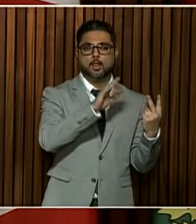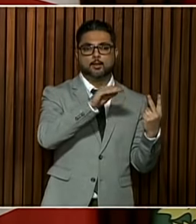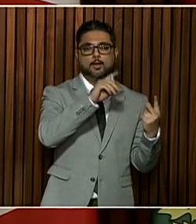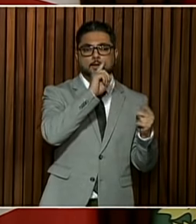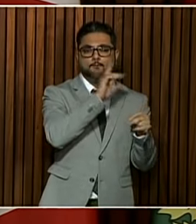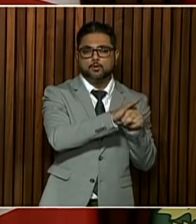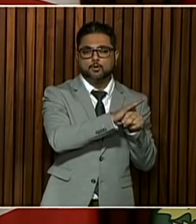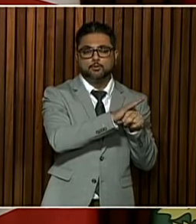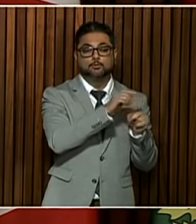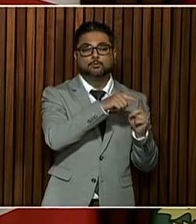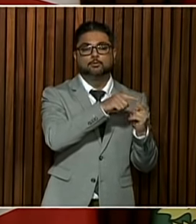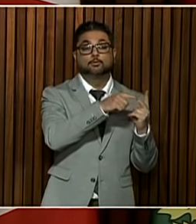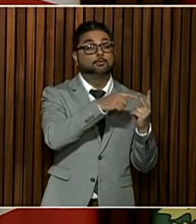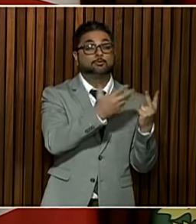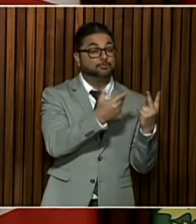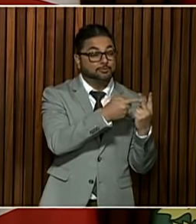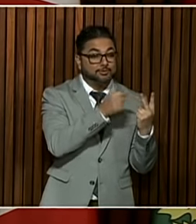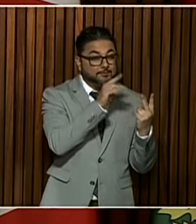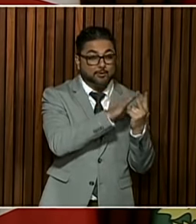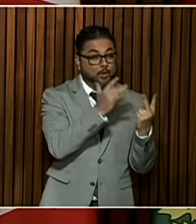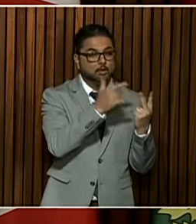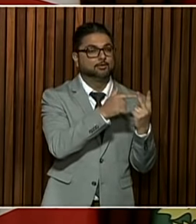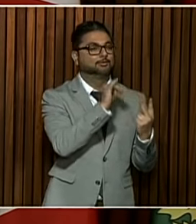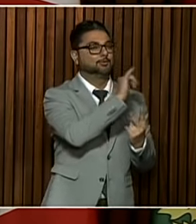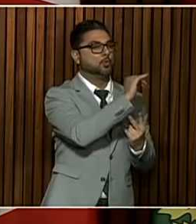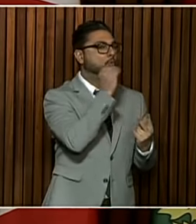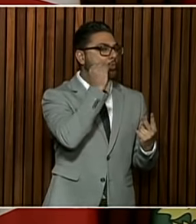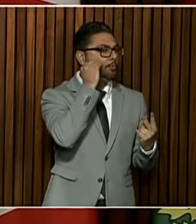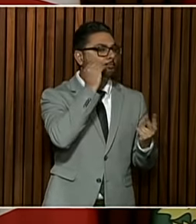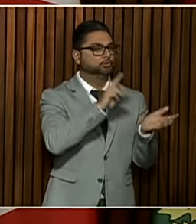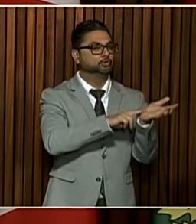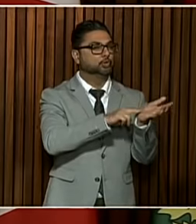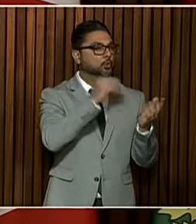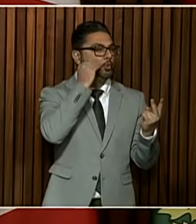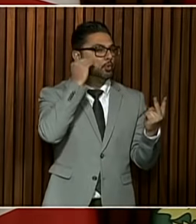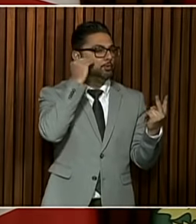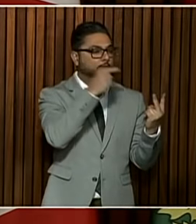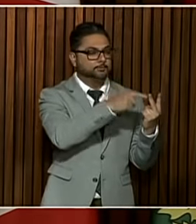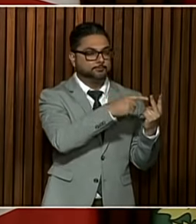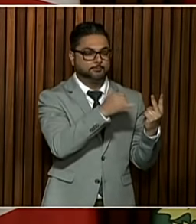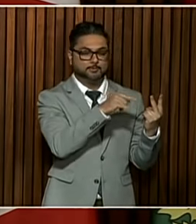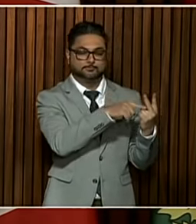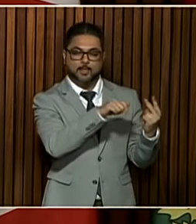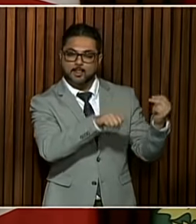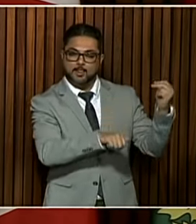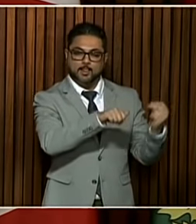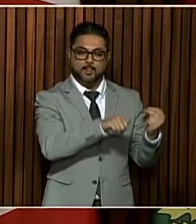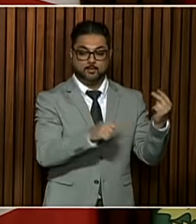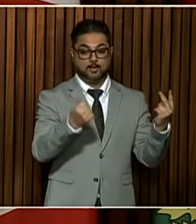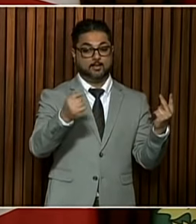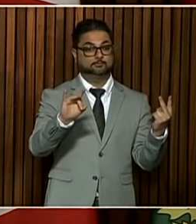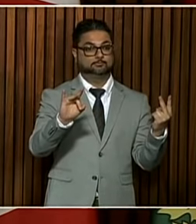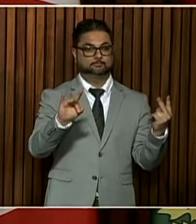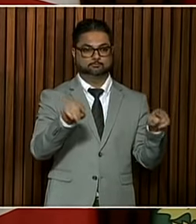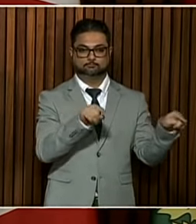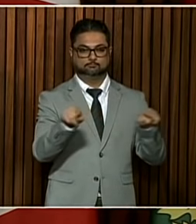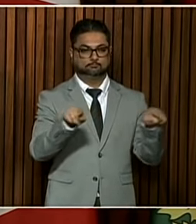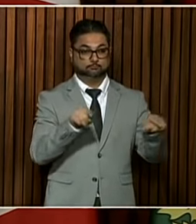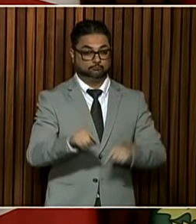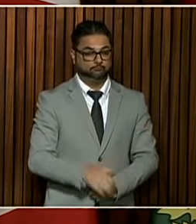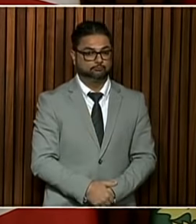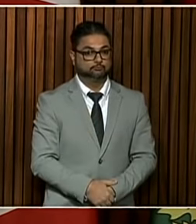1,144 cases. This is an increase of 151 over yesterday. The